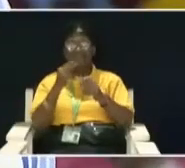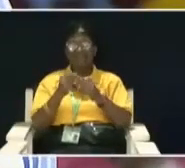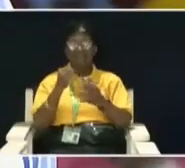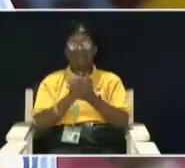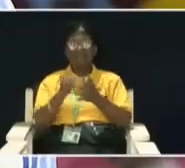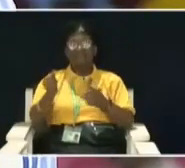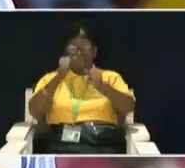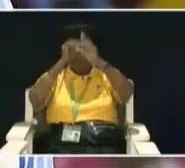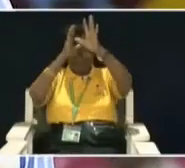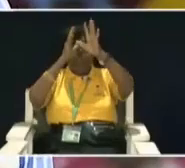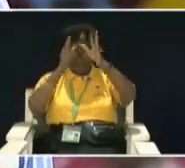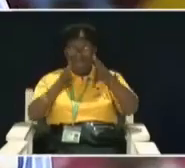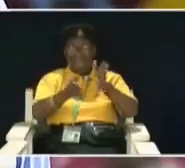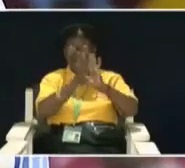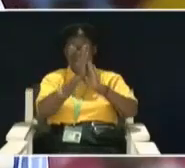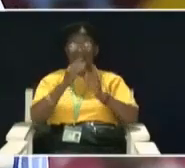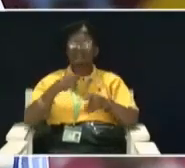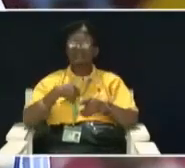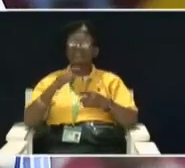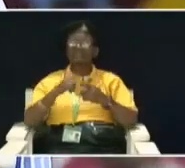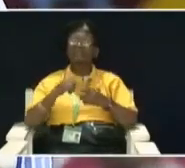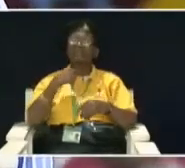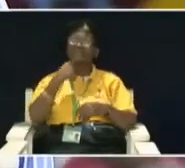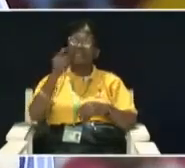Daddy asked me to tell somebody.